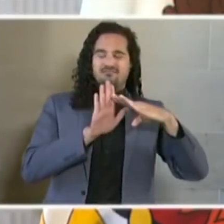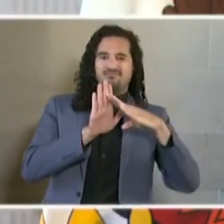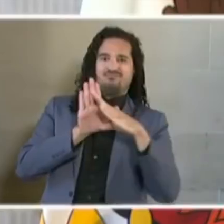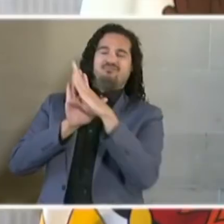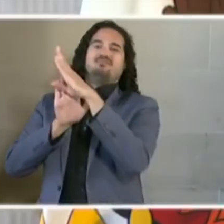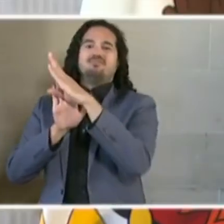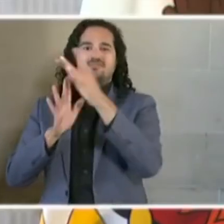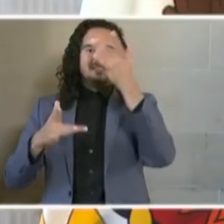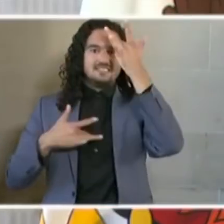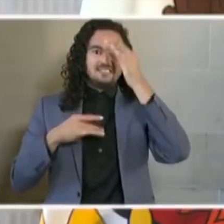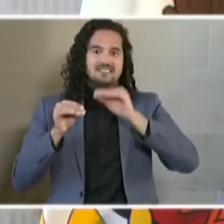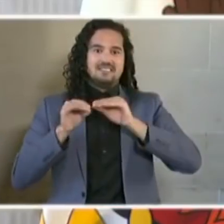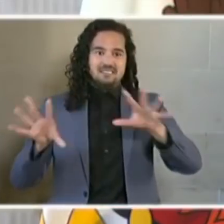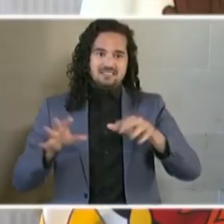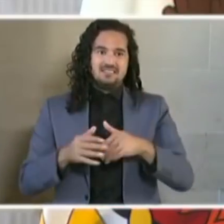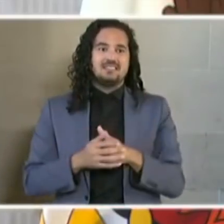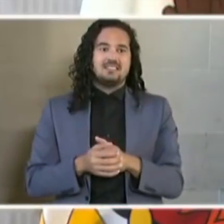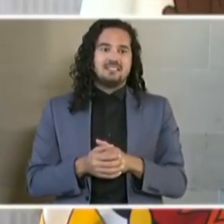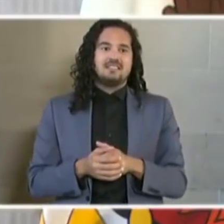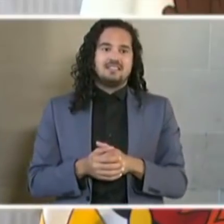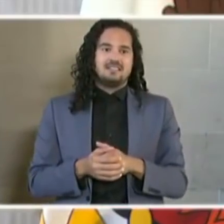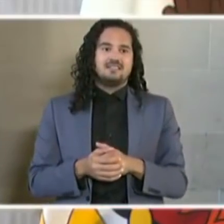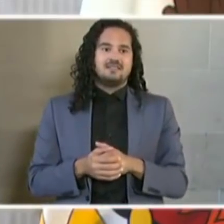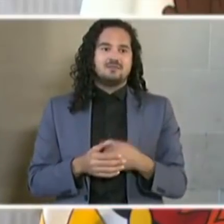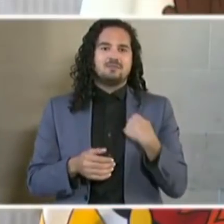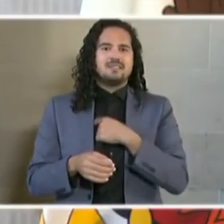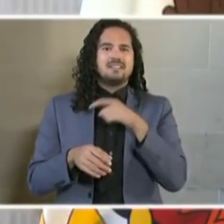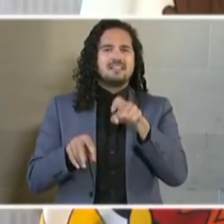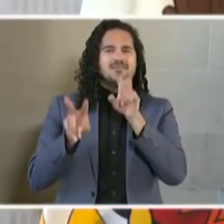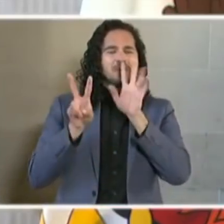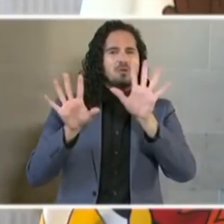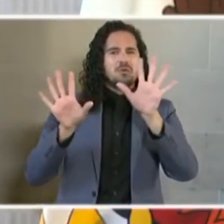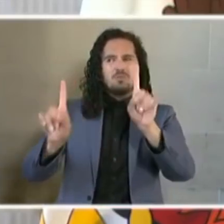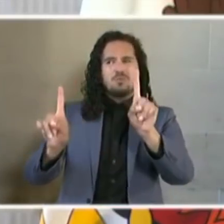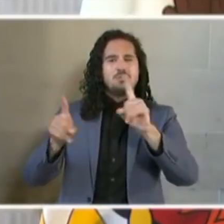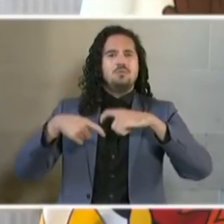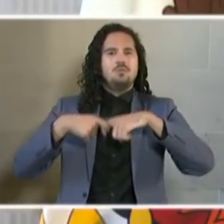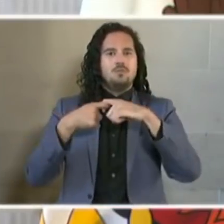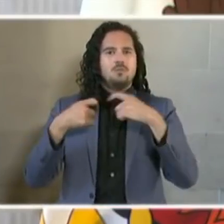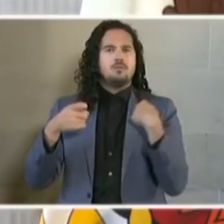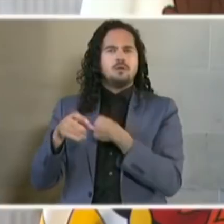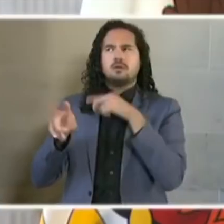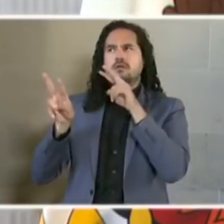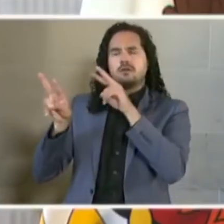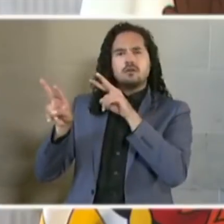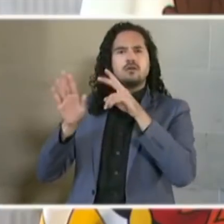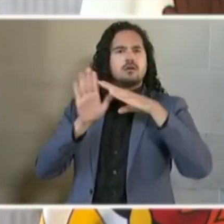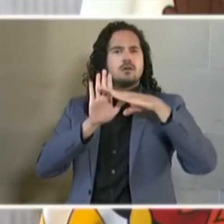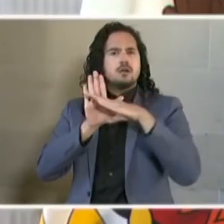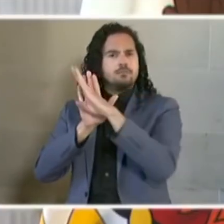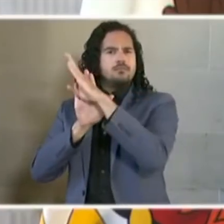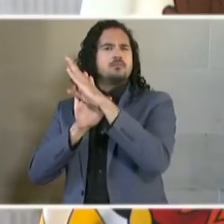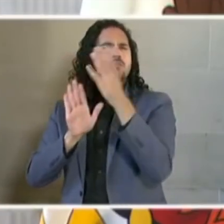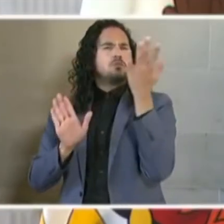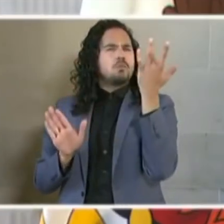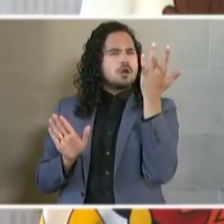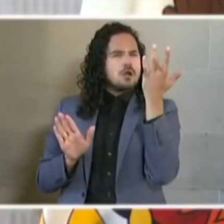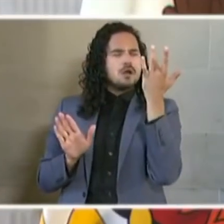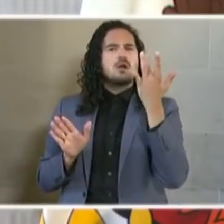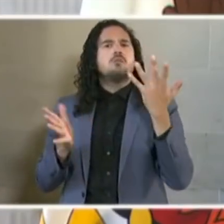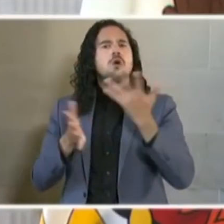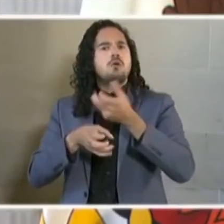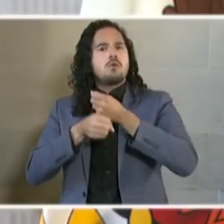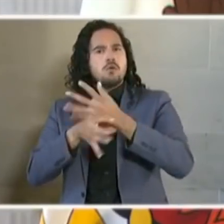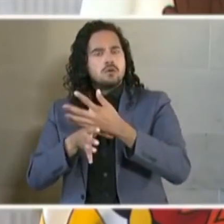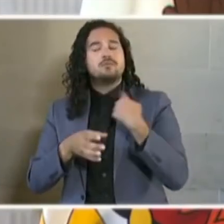the magnitude and the potential duration of increases, it makes sense for us to pause, to make sure we